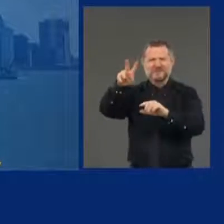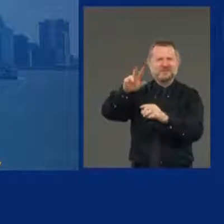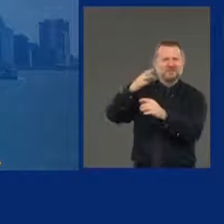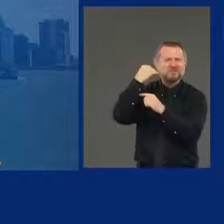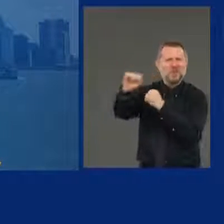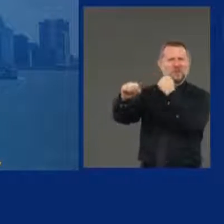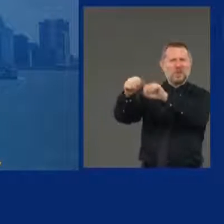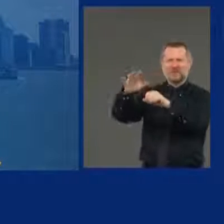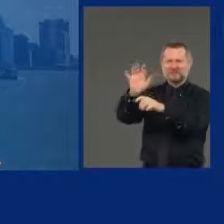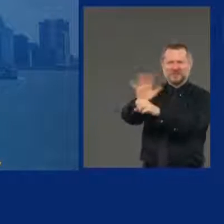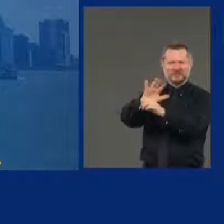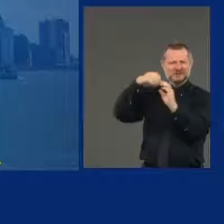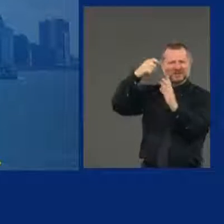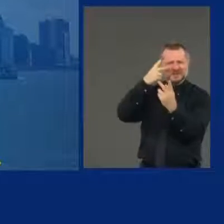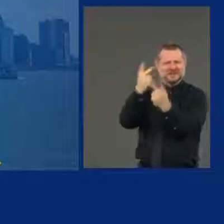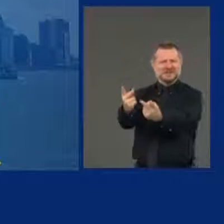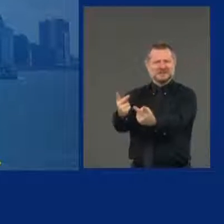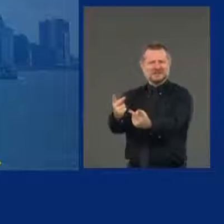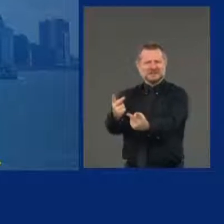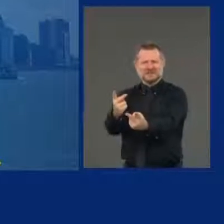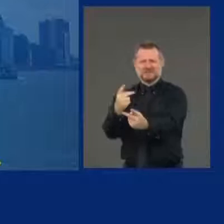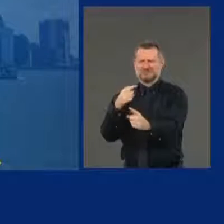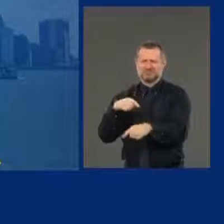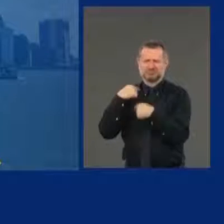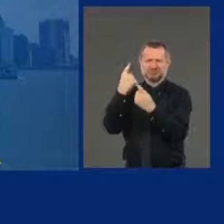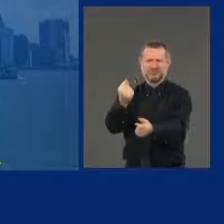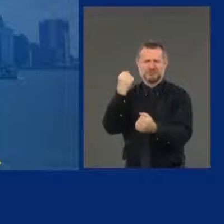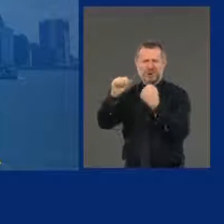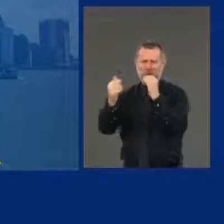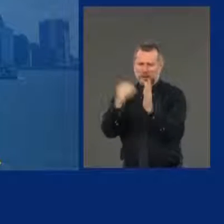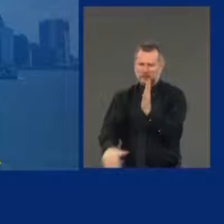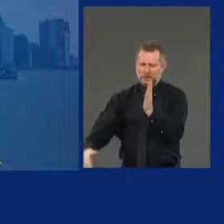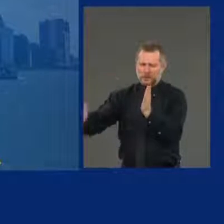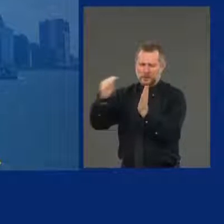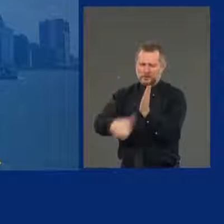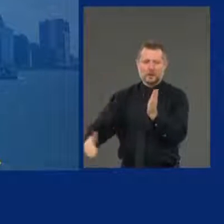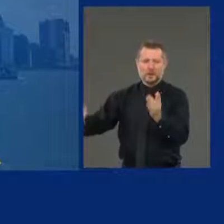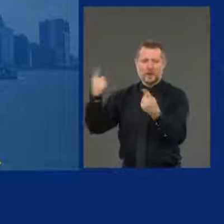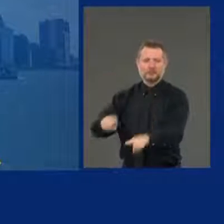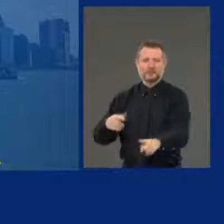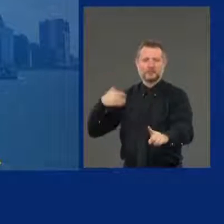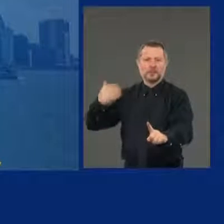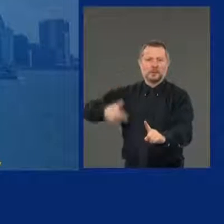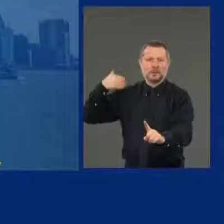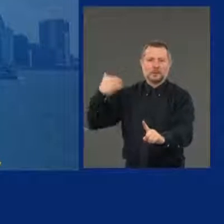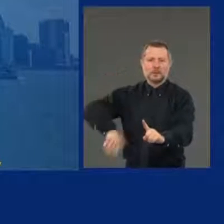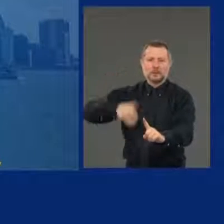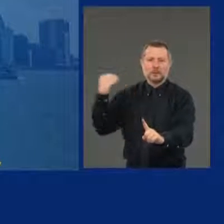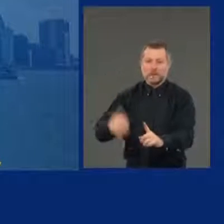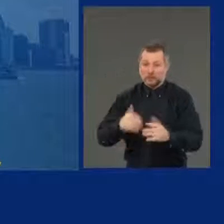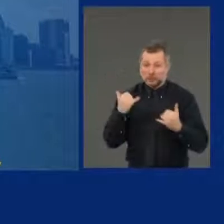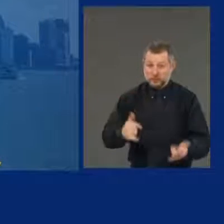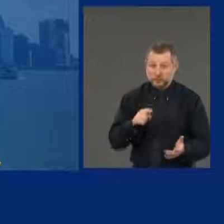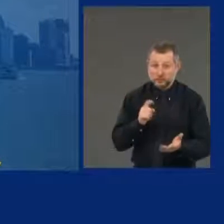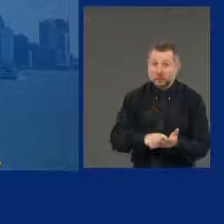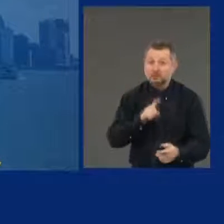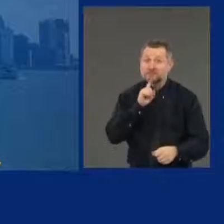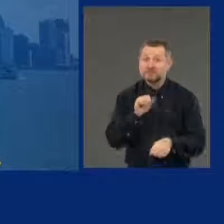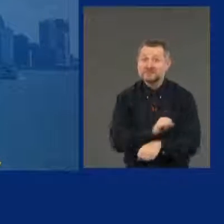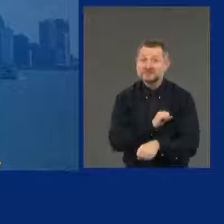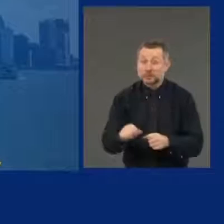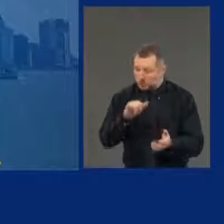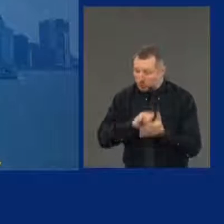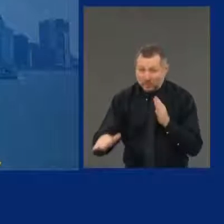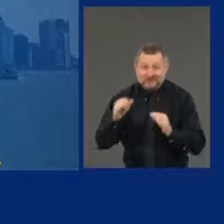obvious injustice over and over and over again, and then fixing it. Fixing